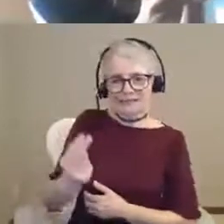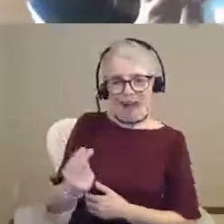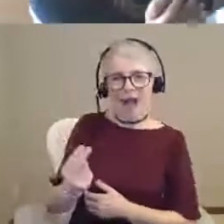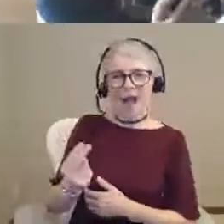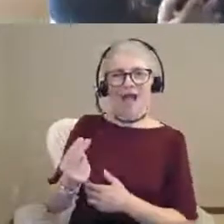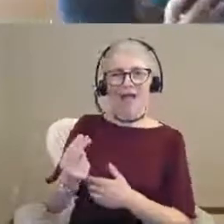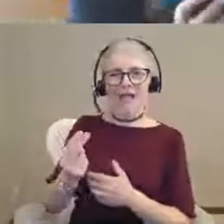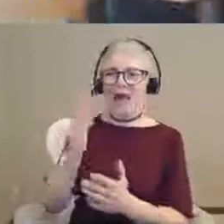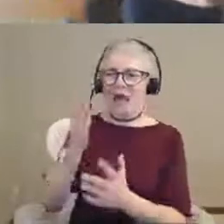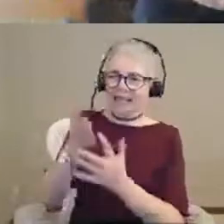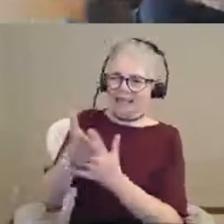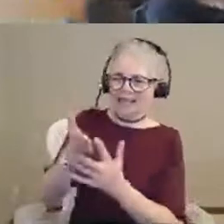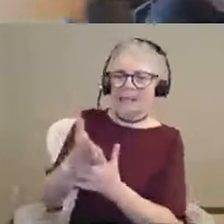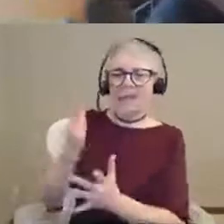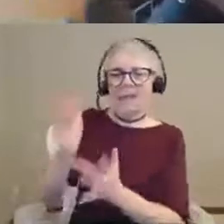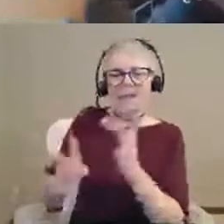Content.